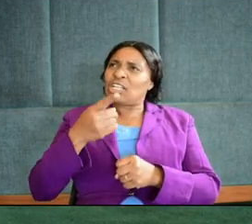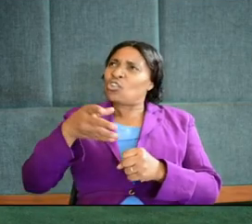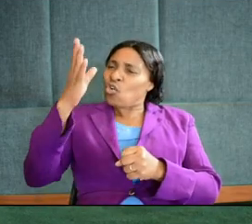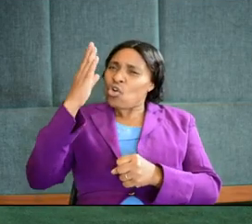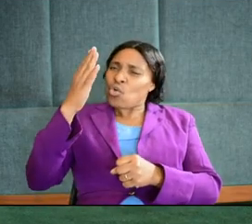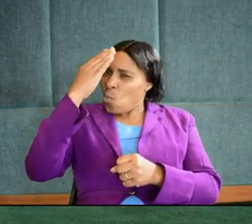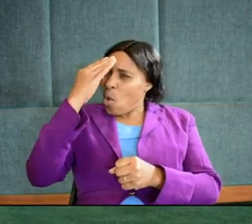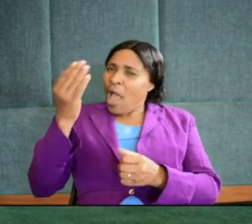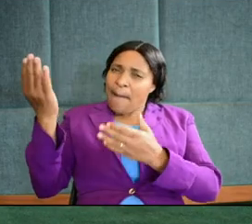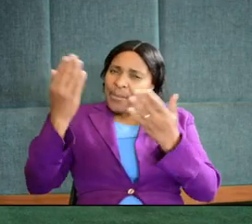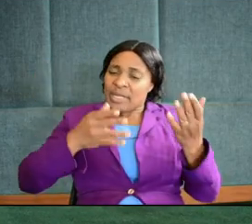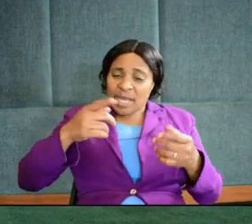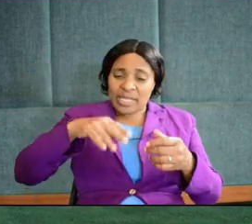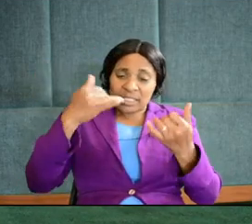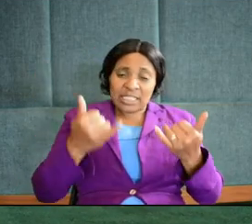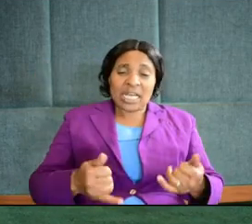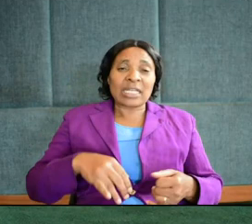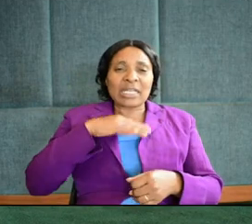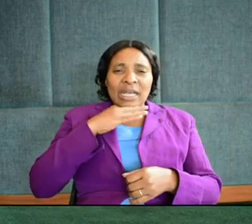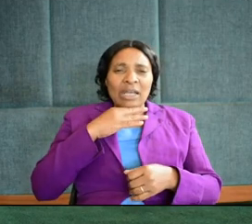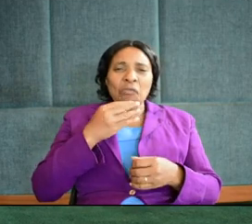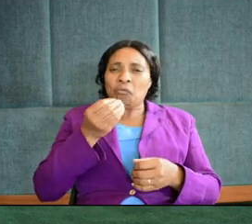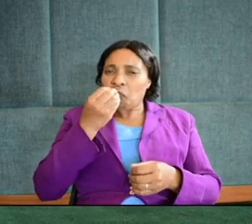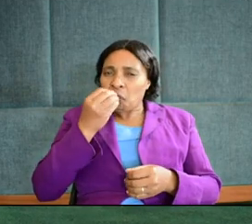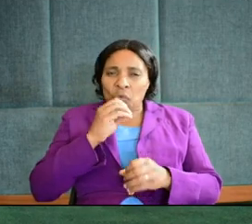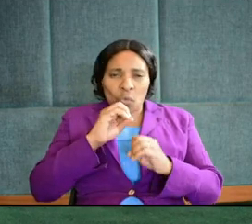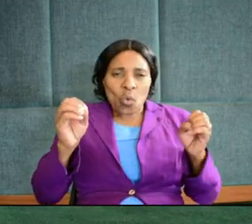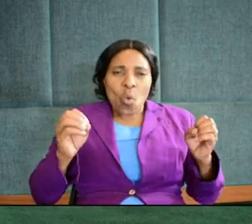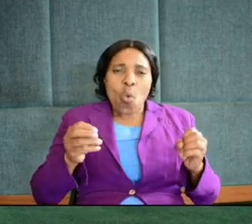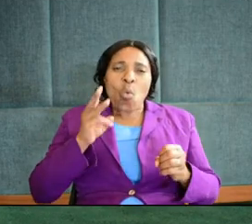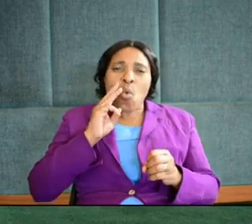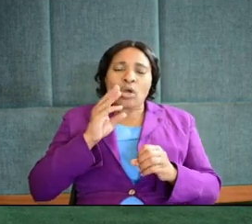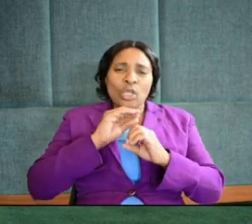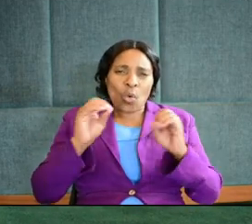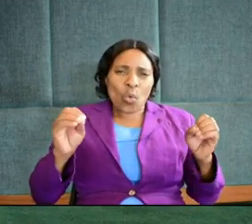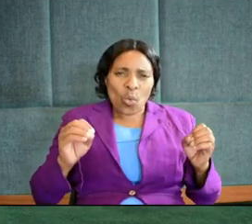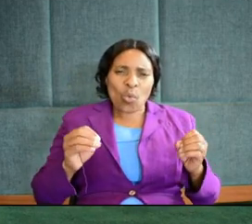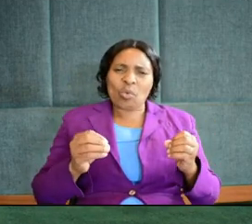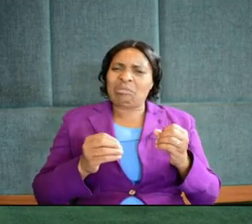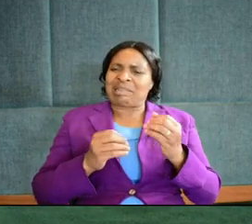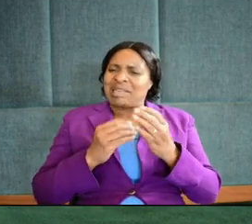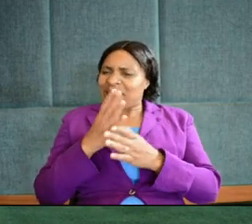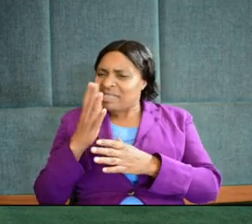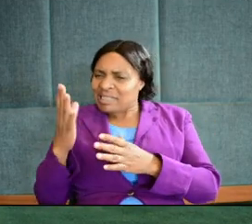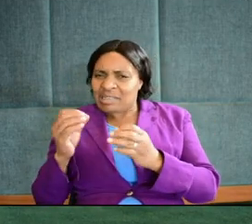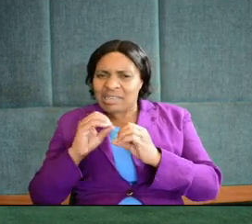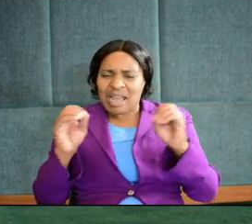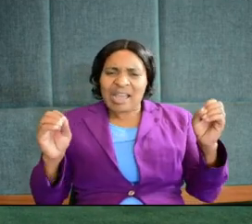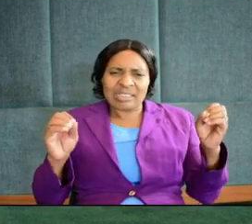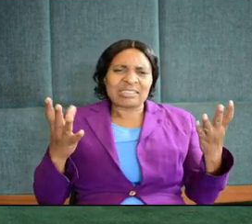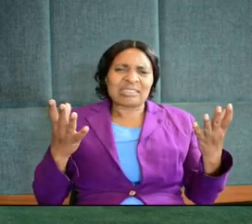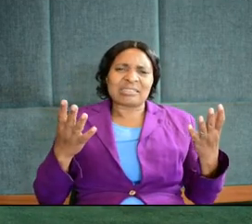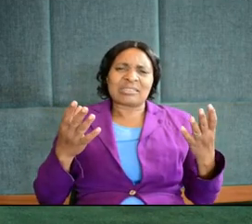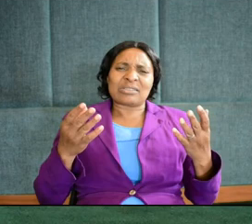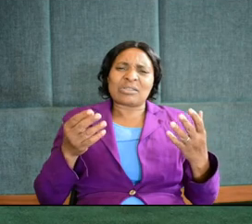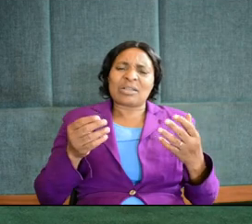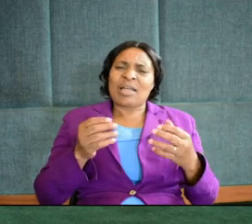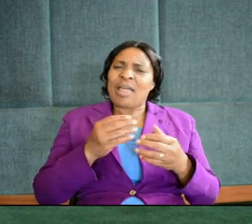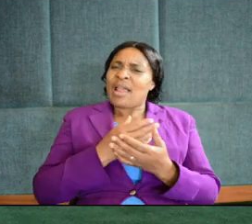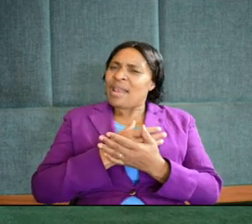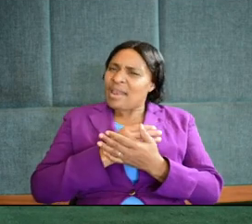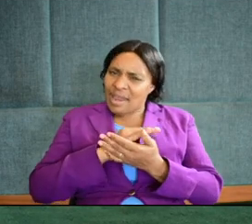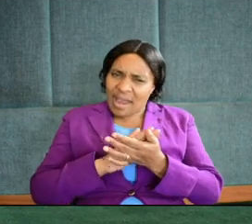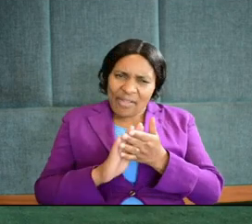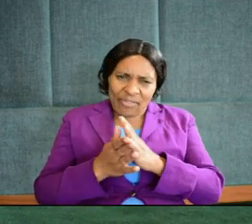to die? In fact, there's no food, there's no water, no grain, no figs, no grapevines, no water,